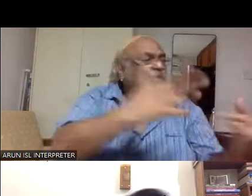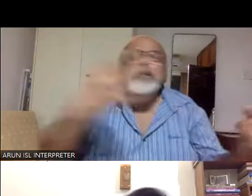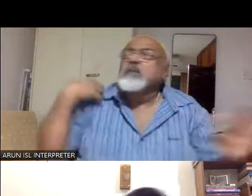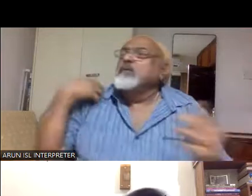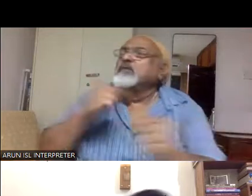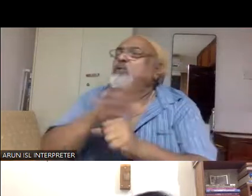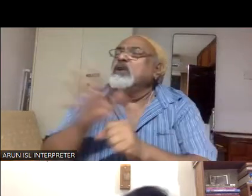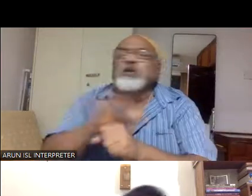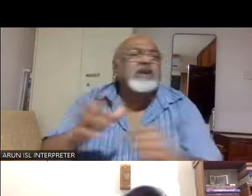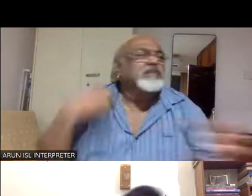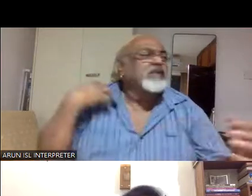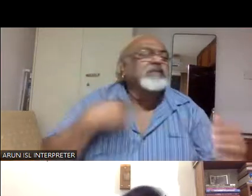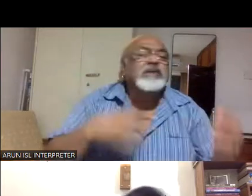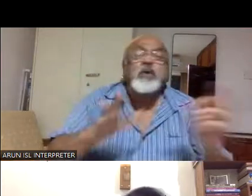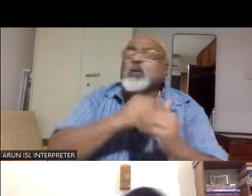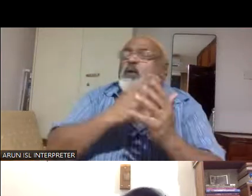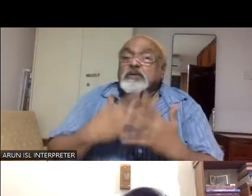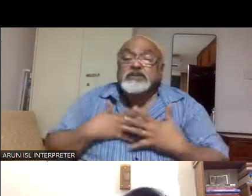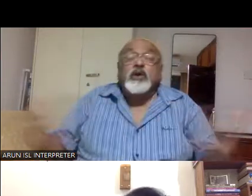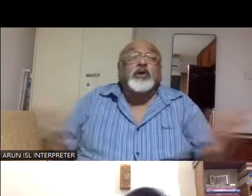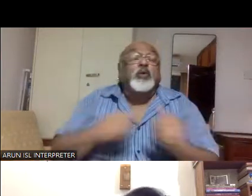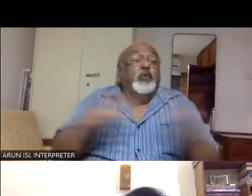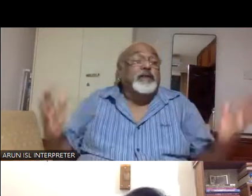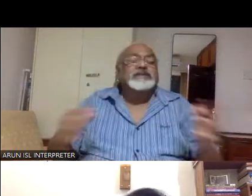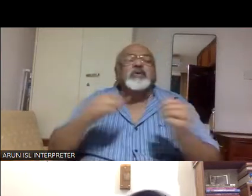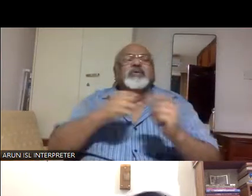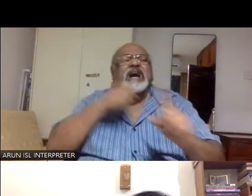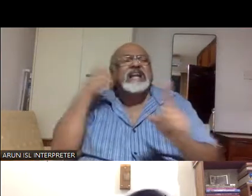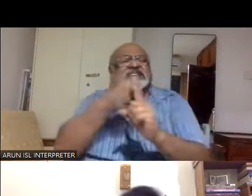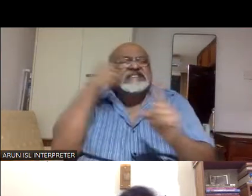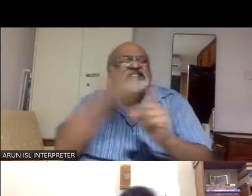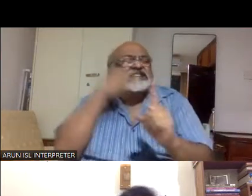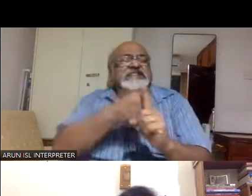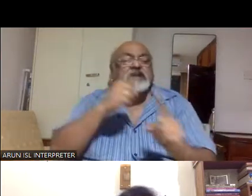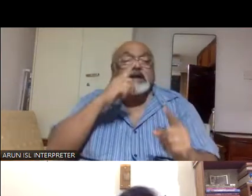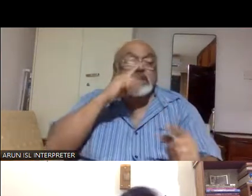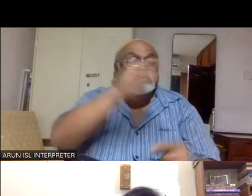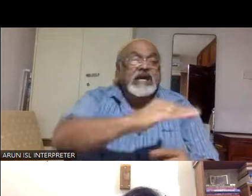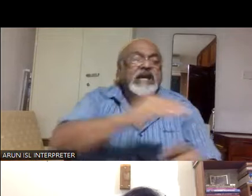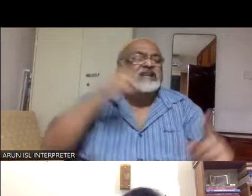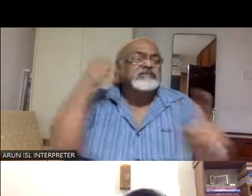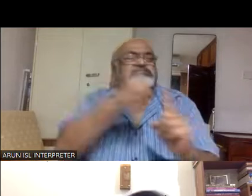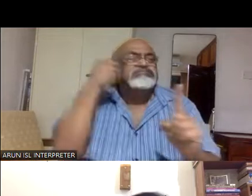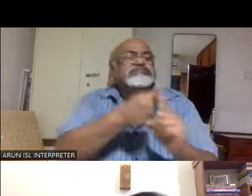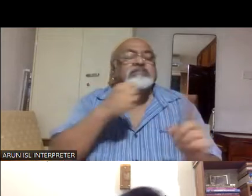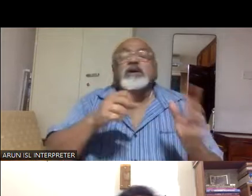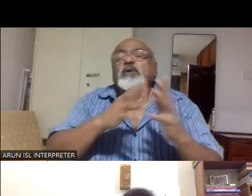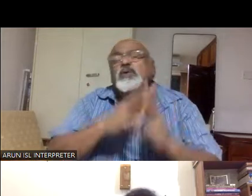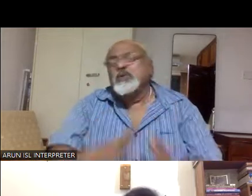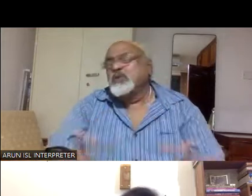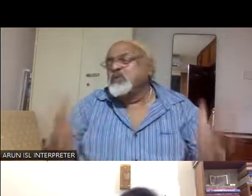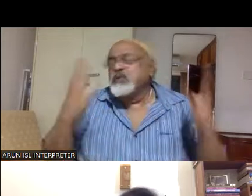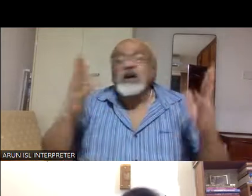of violence women with disabilities, girl child with disabilities, boys